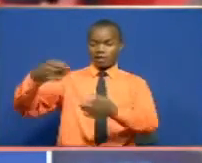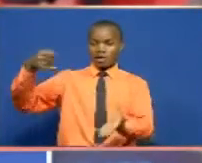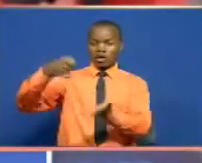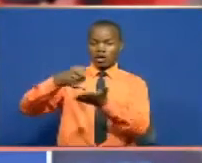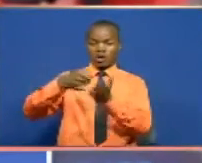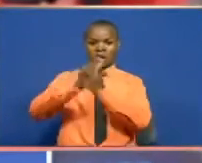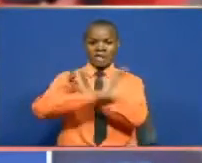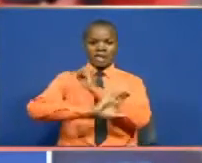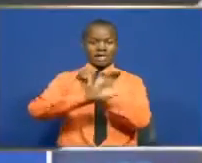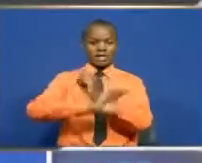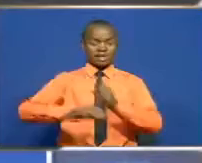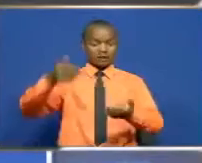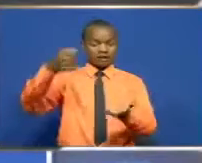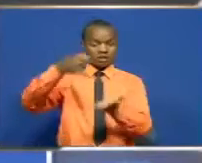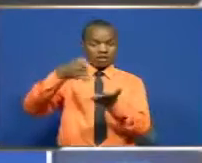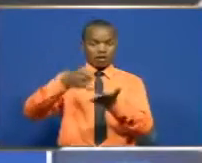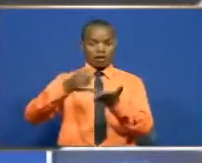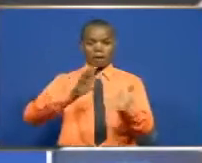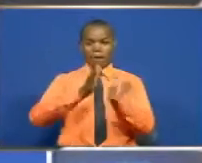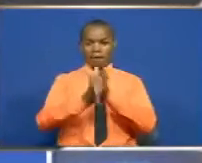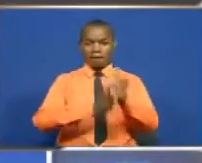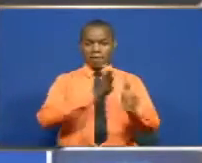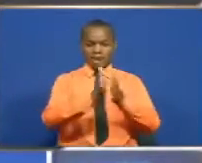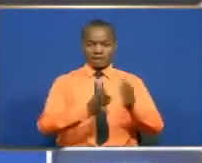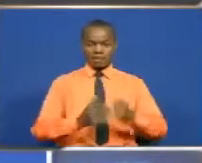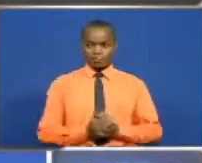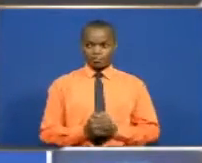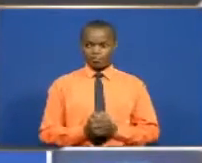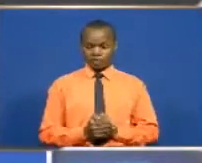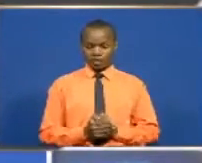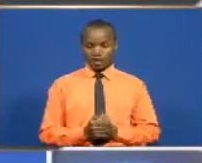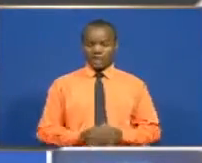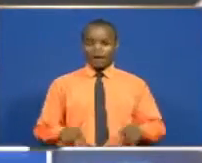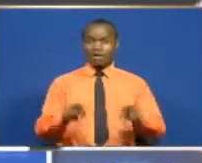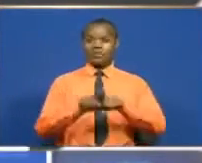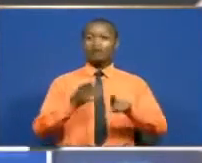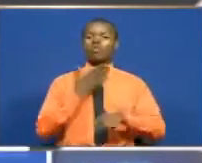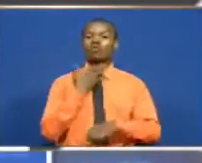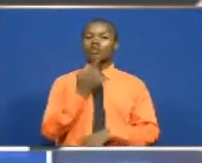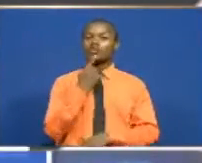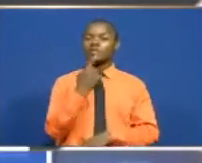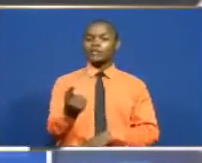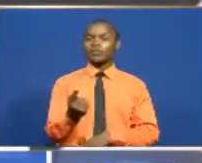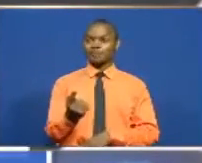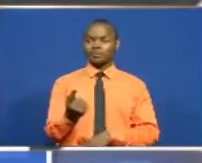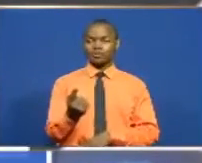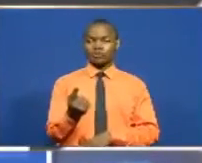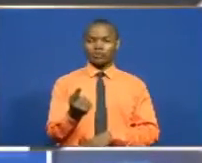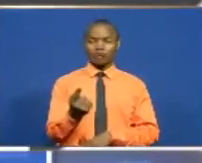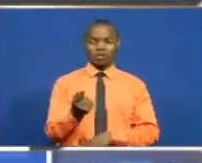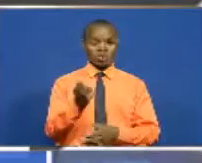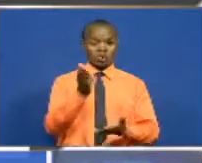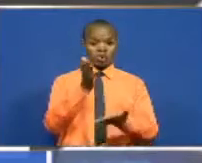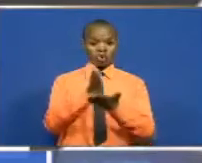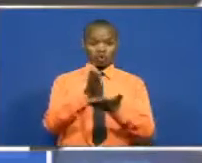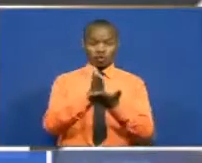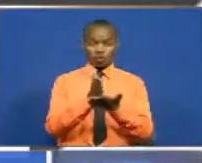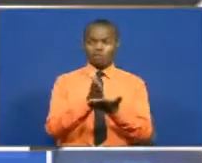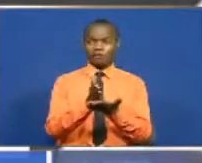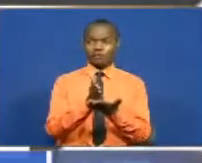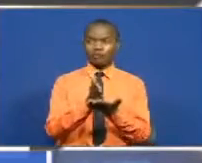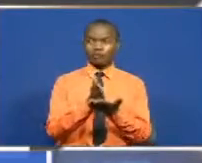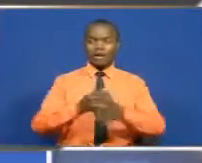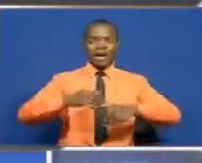country's internal affairs. But at this juncture, I must also make it clear that while we appreciate